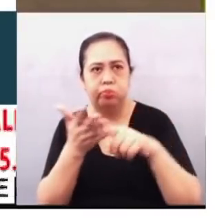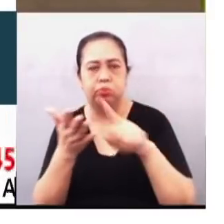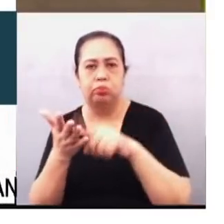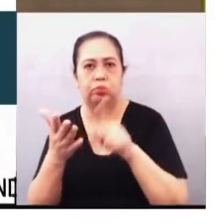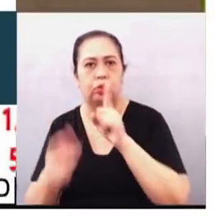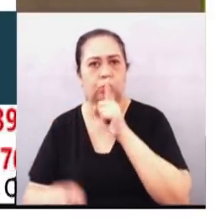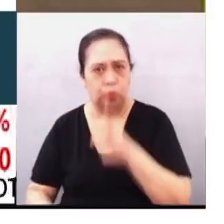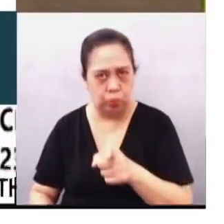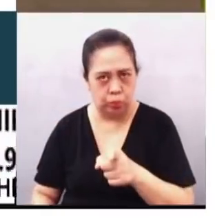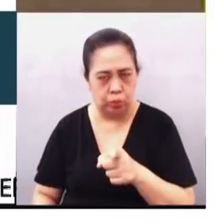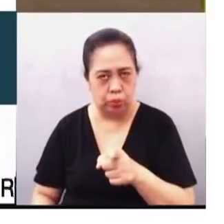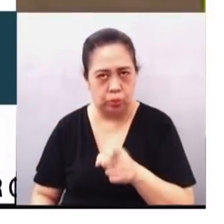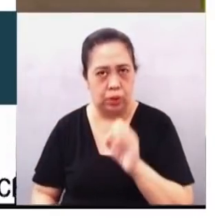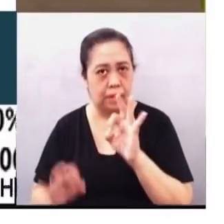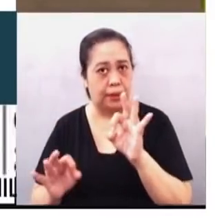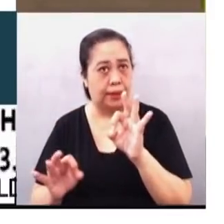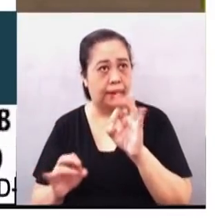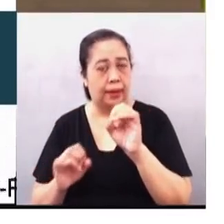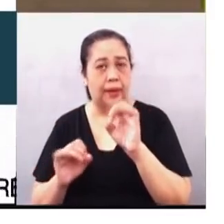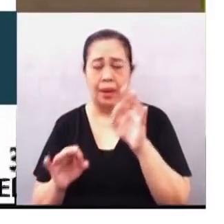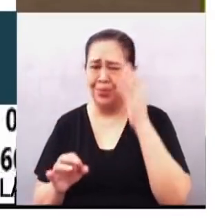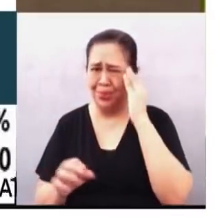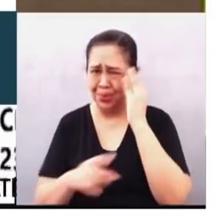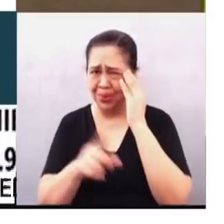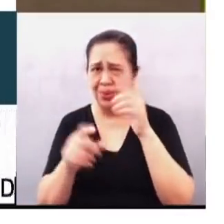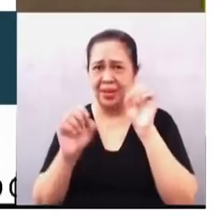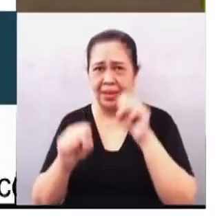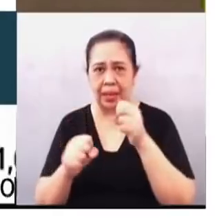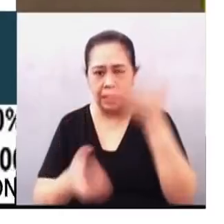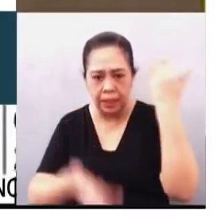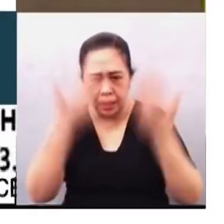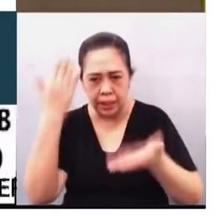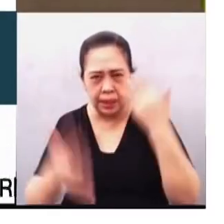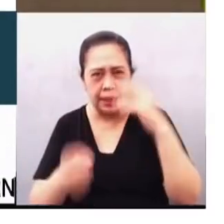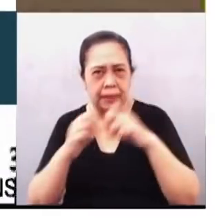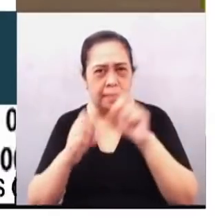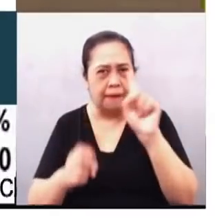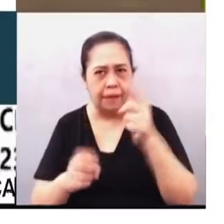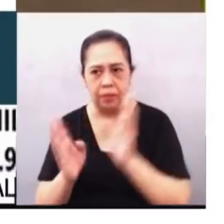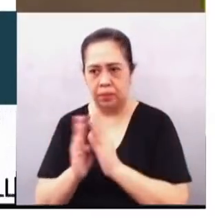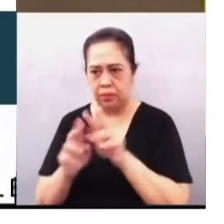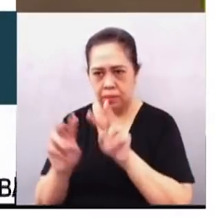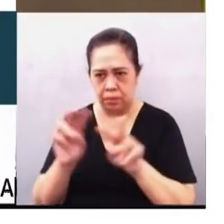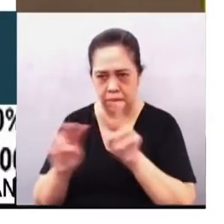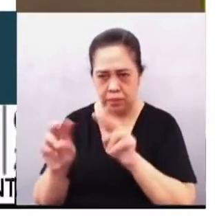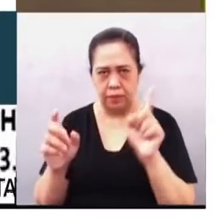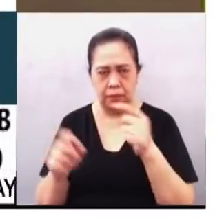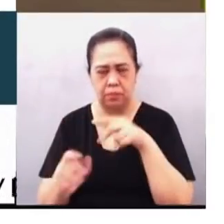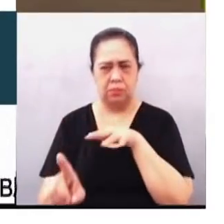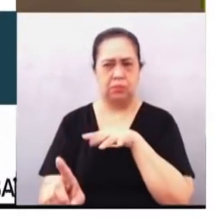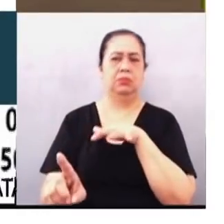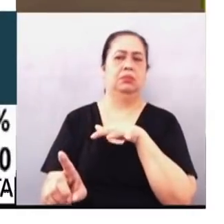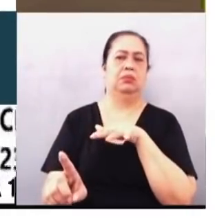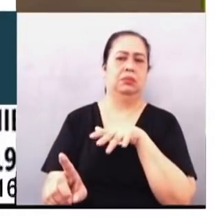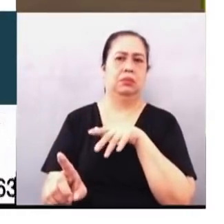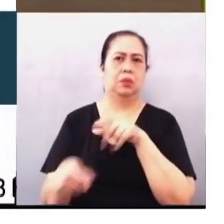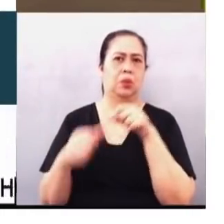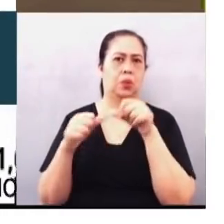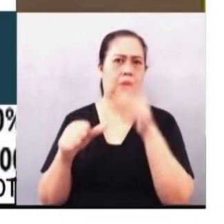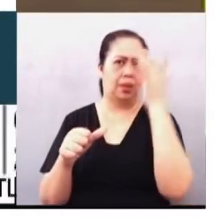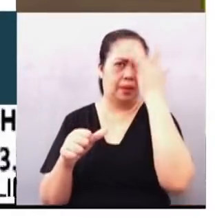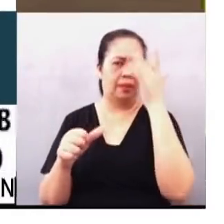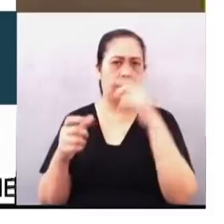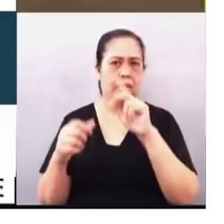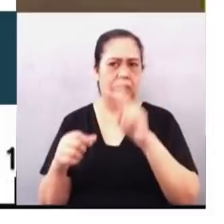katotohanan. If you are, I'm sure you will be able to unearth kahit na first hearing mo pa lang. First impression is lasting. Second, third,